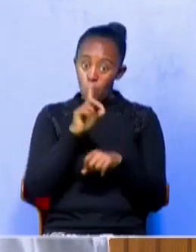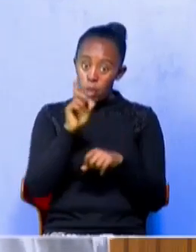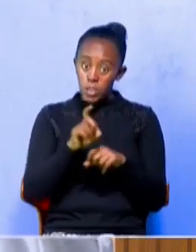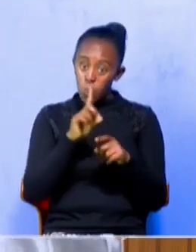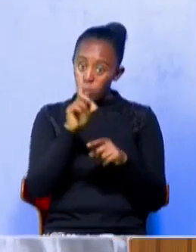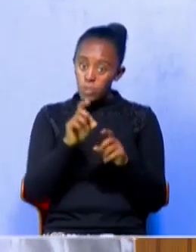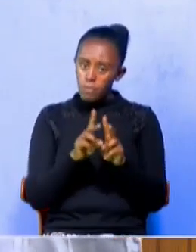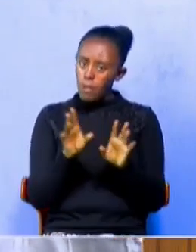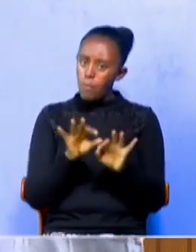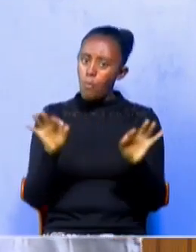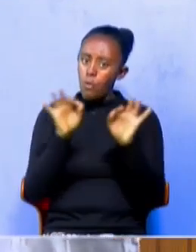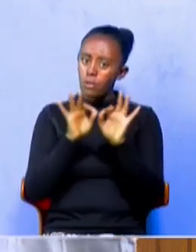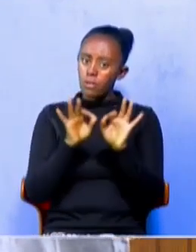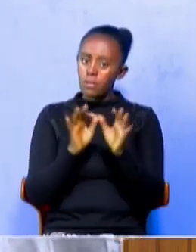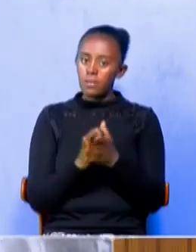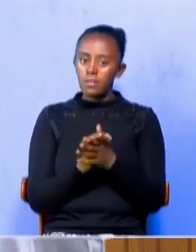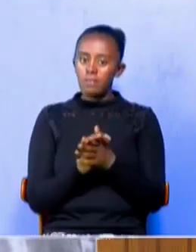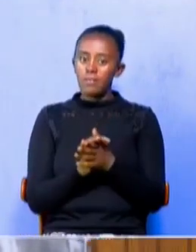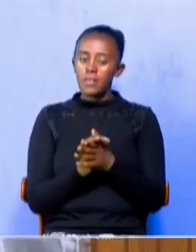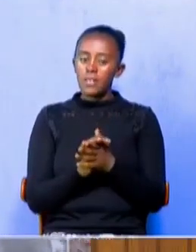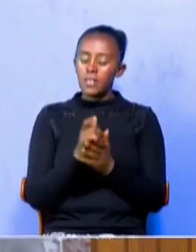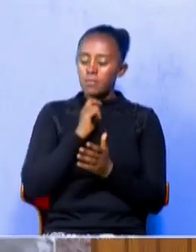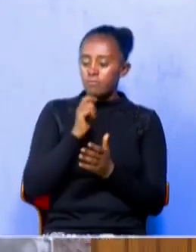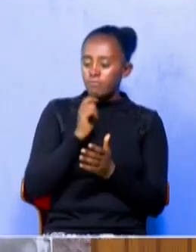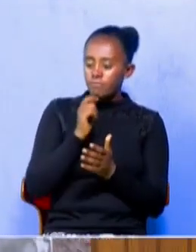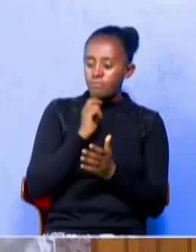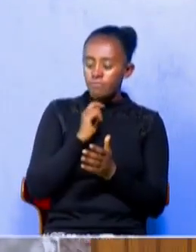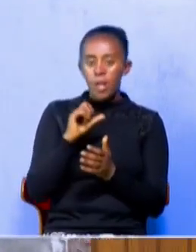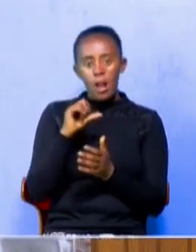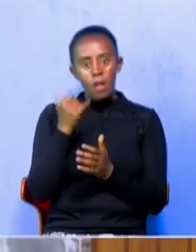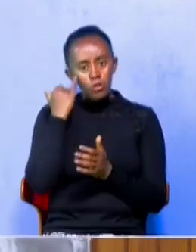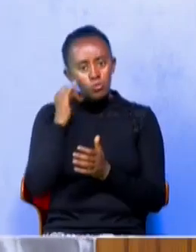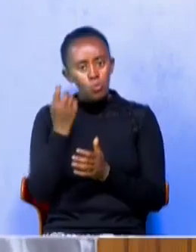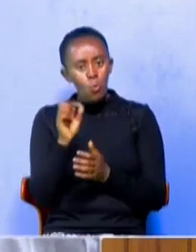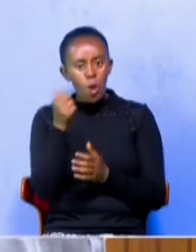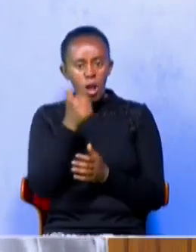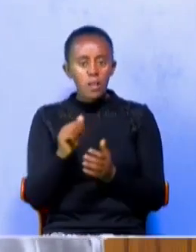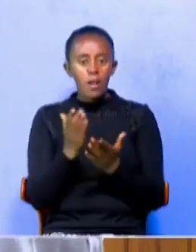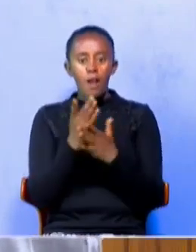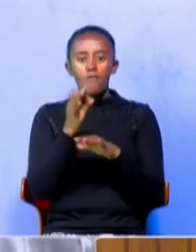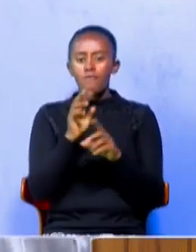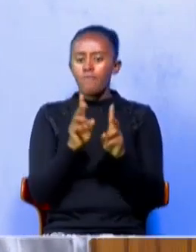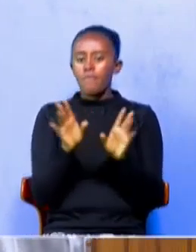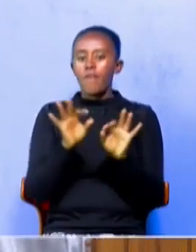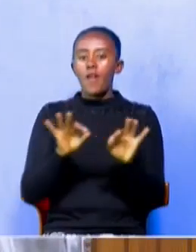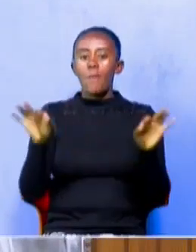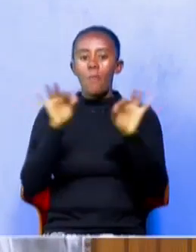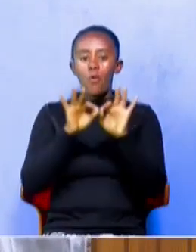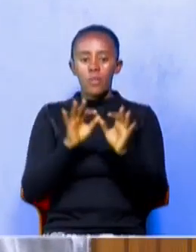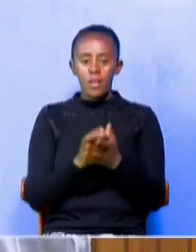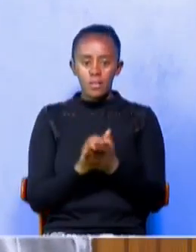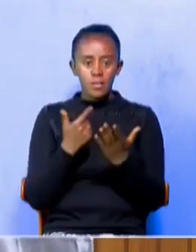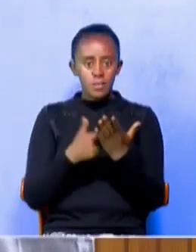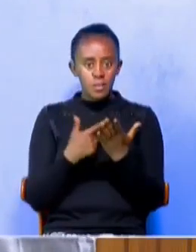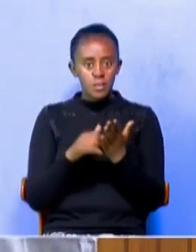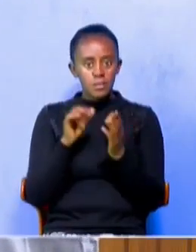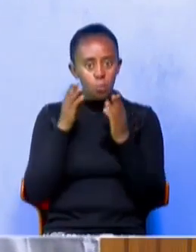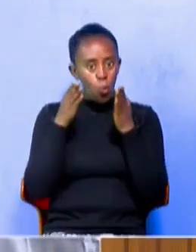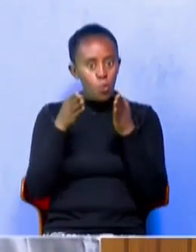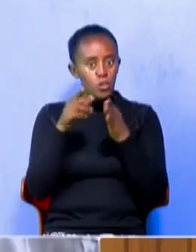very important. Yeah, interviewing someone with another issue or any kind of issue, that's very important. That concerns